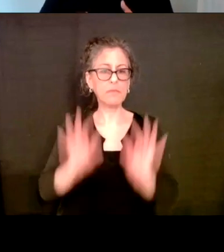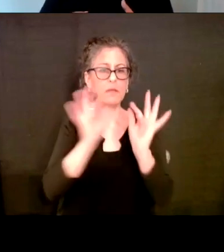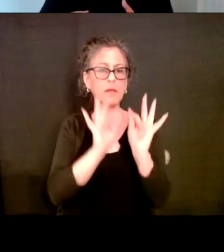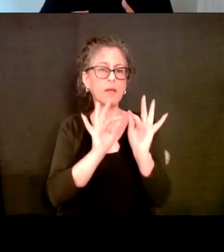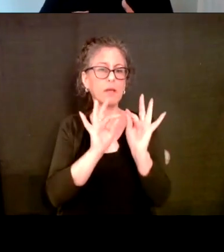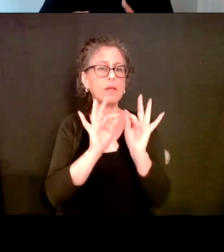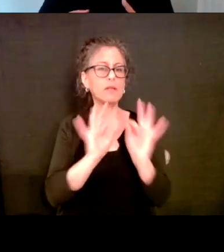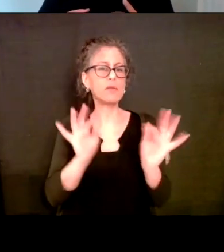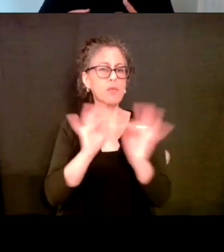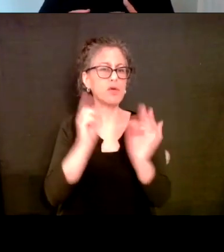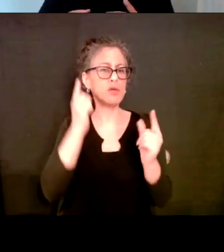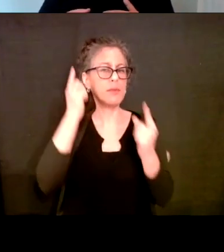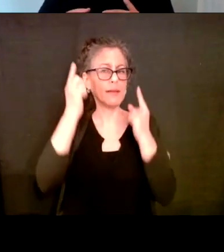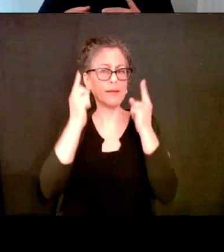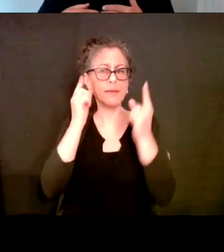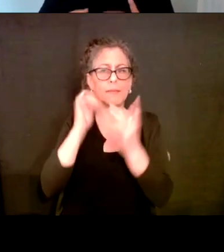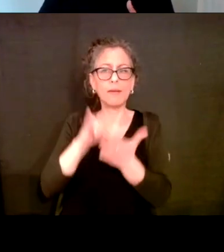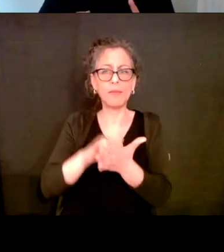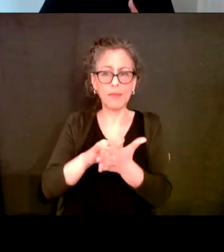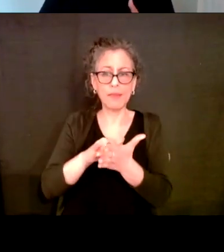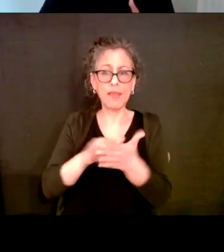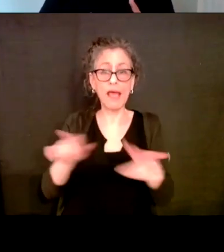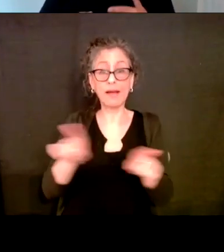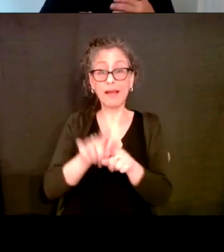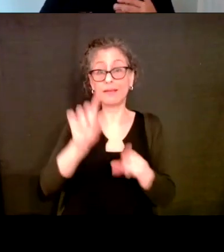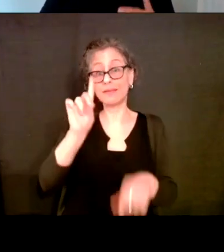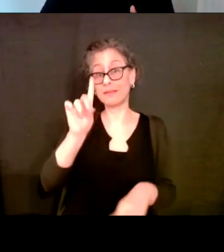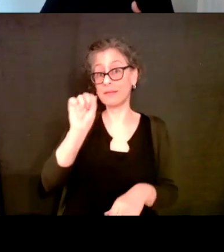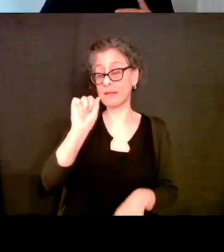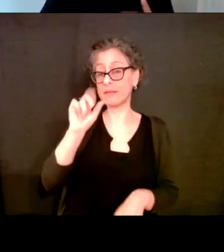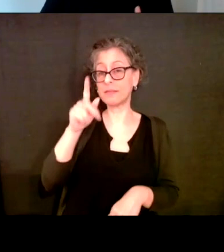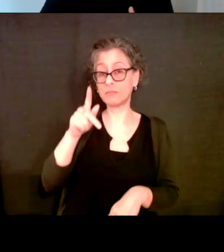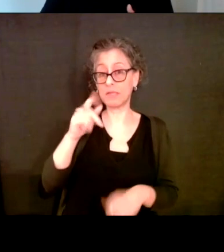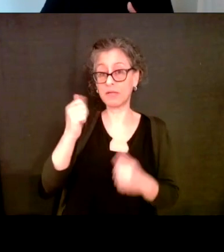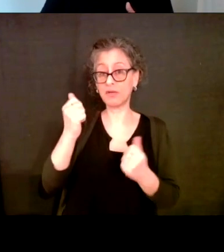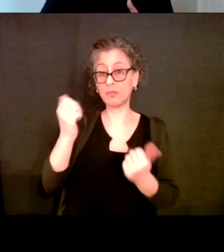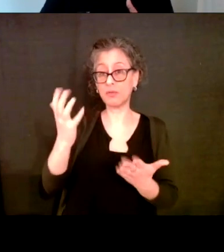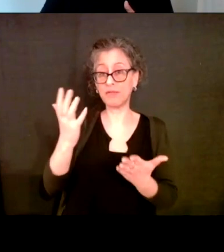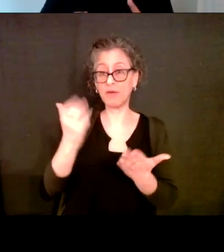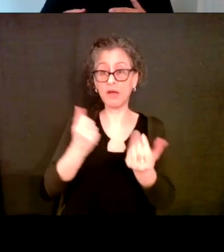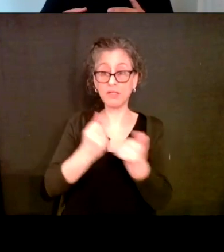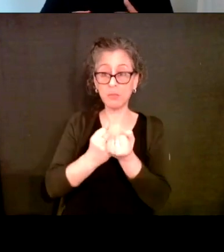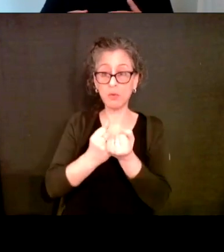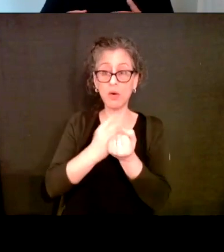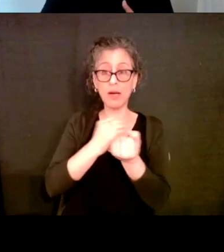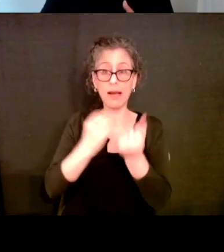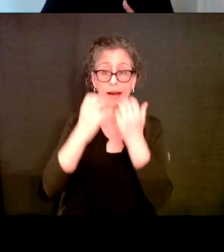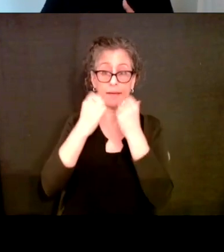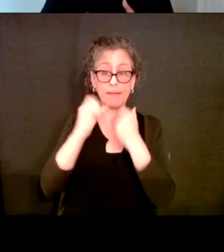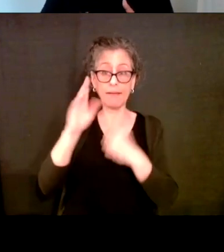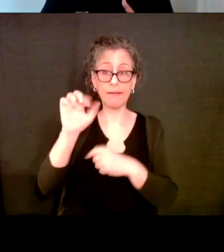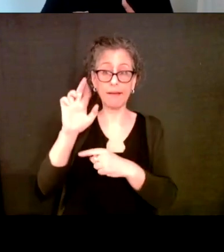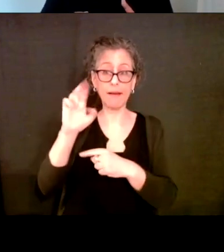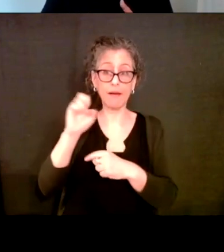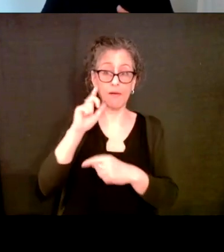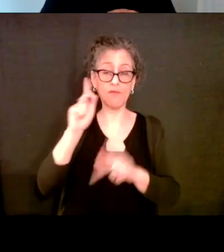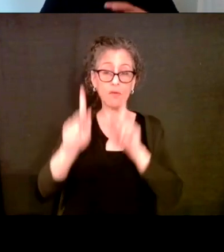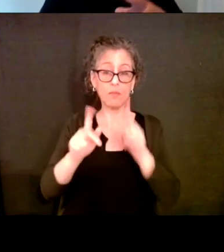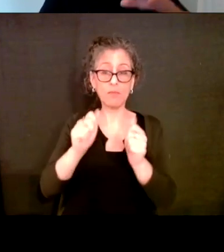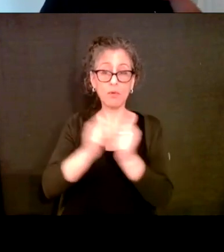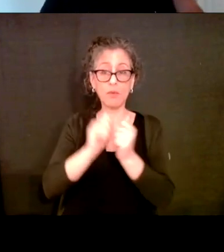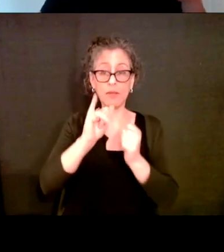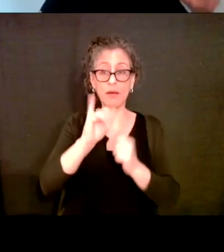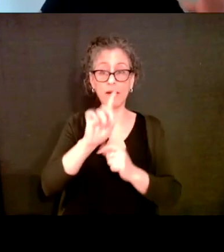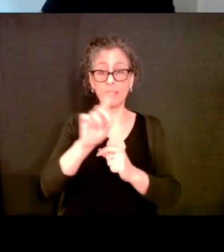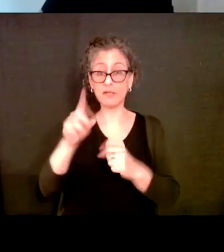need to consider, that as DSPs are providing support and care for people with intellectual and developmental disabilities who